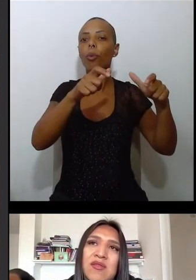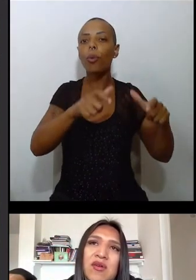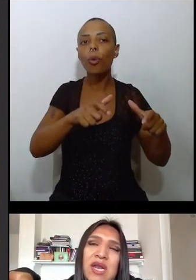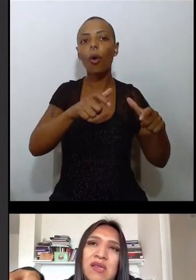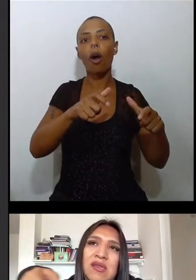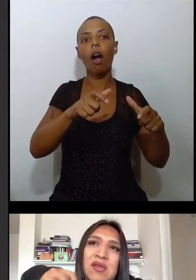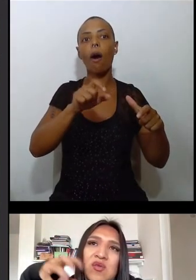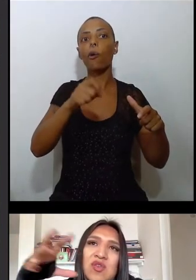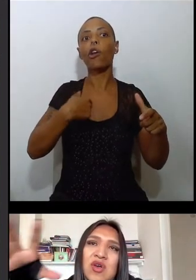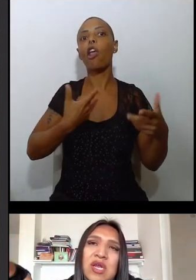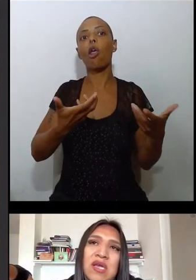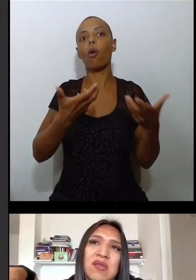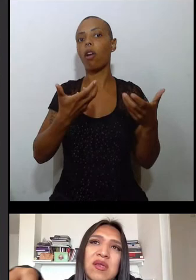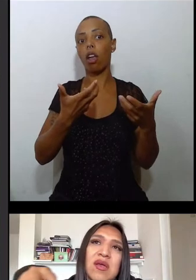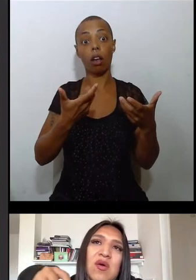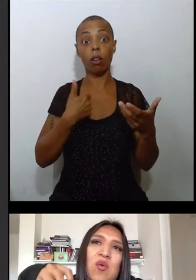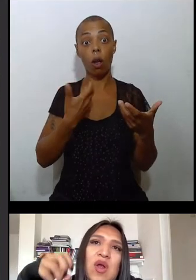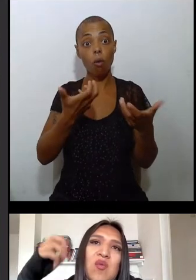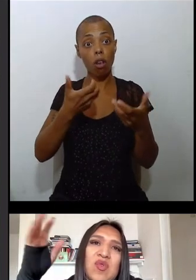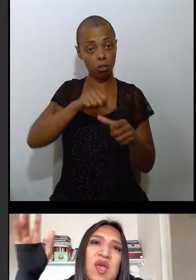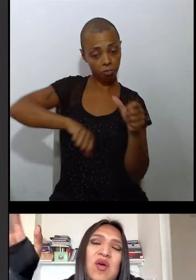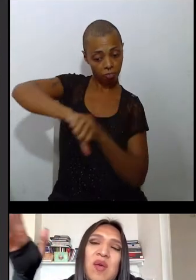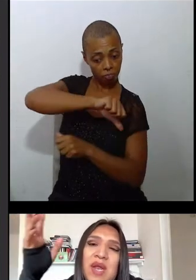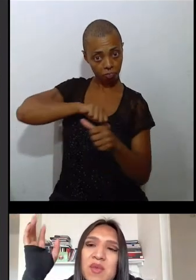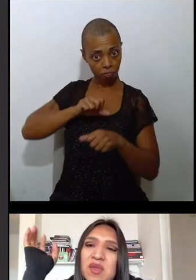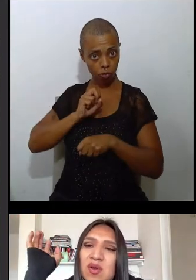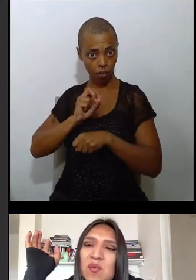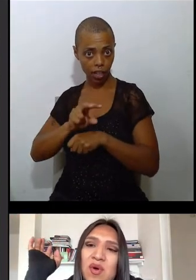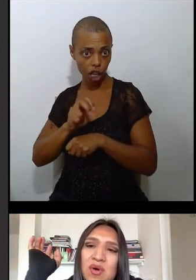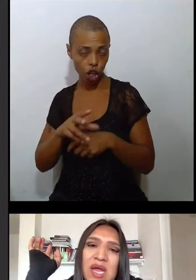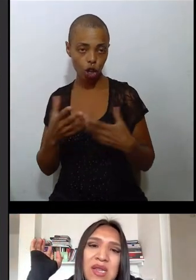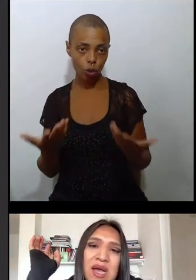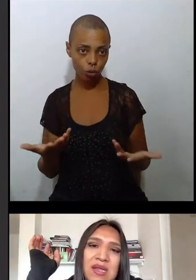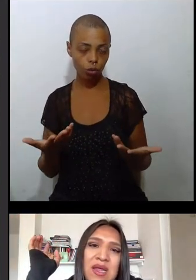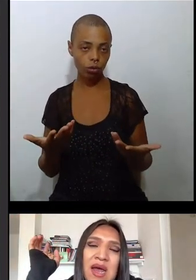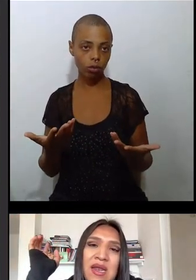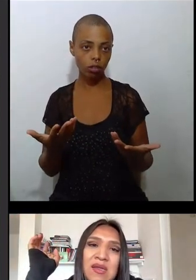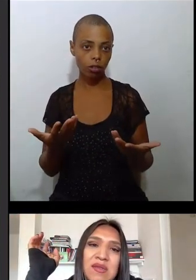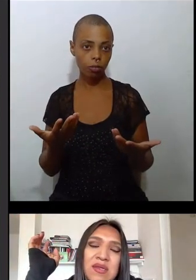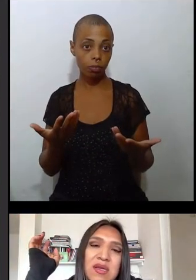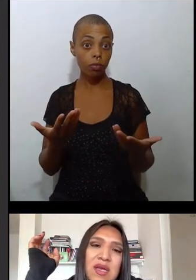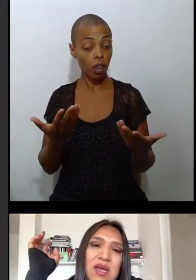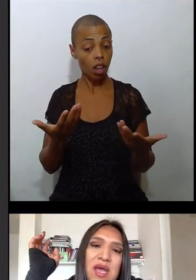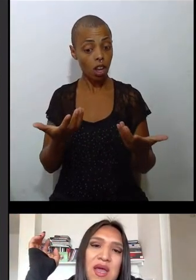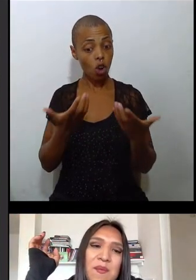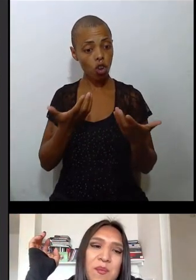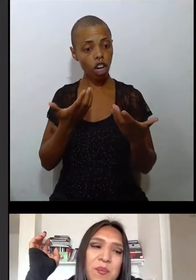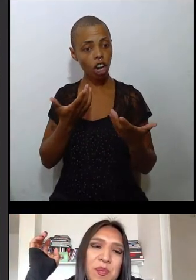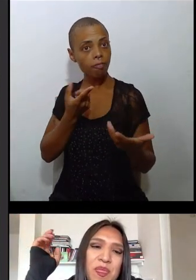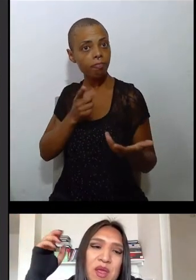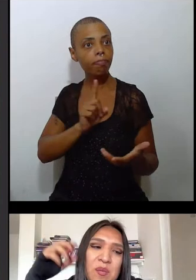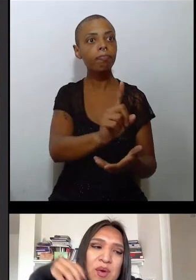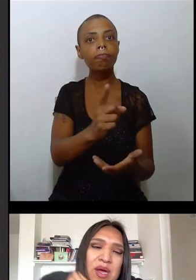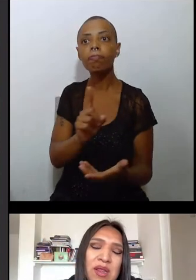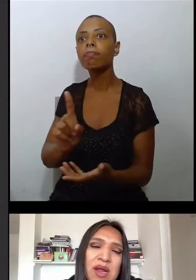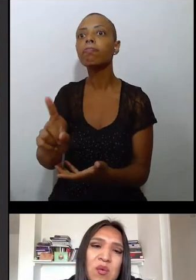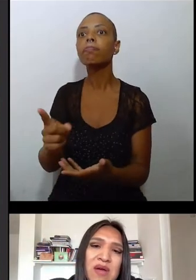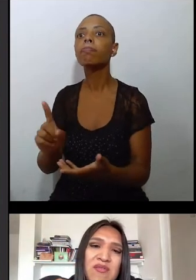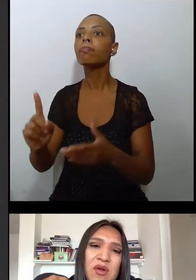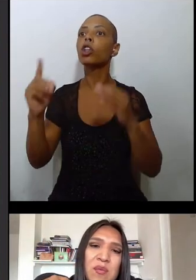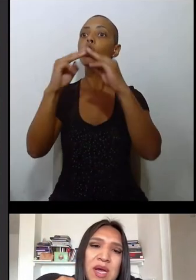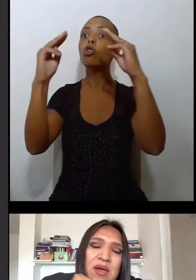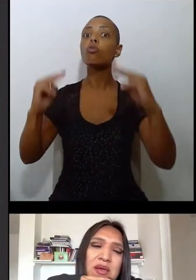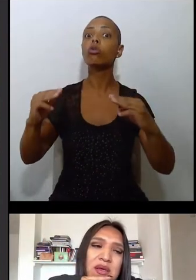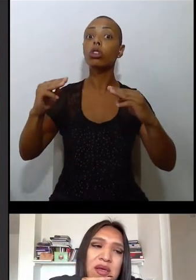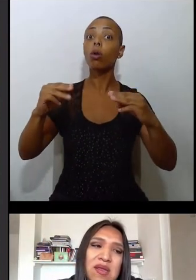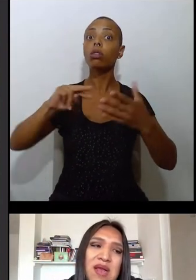you know staying at the same place that's not what I want I want to be like a virus and I want to be present